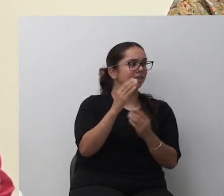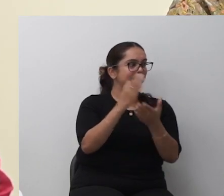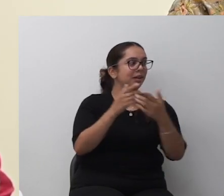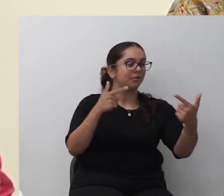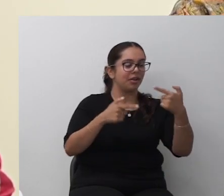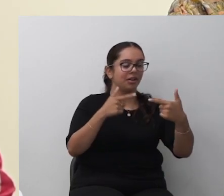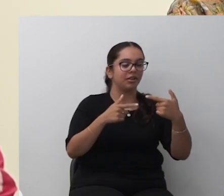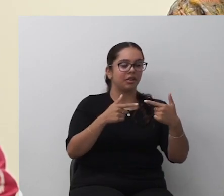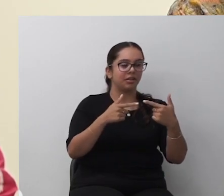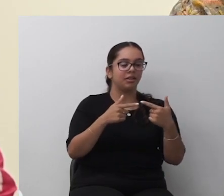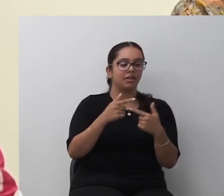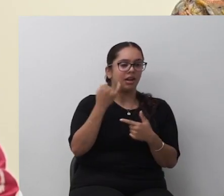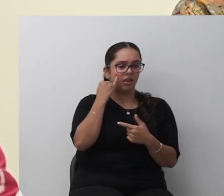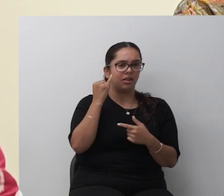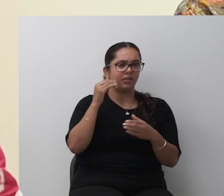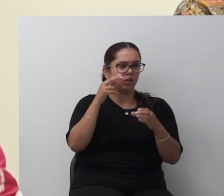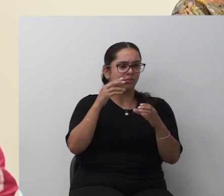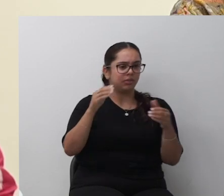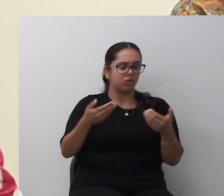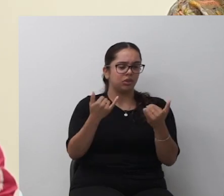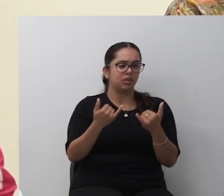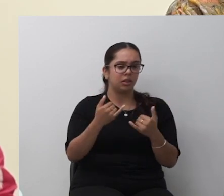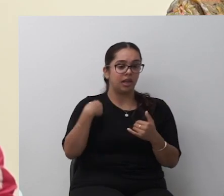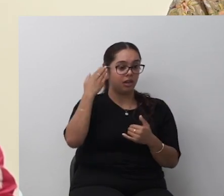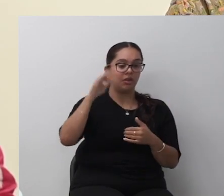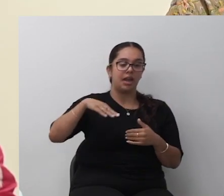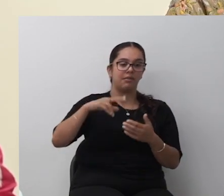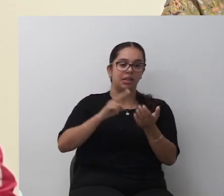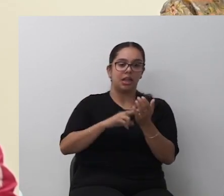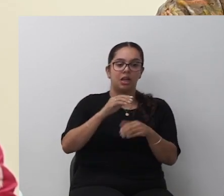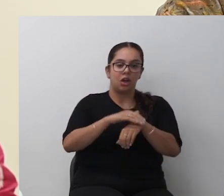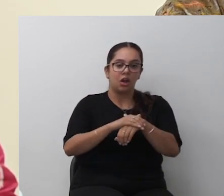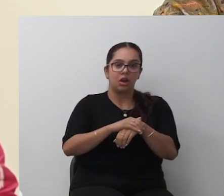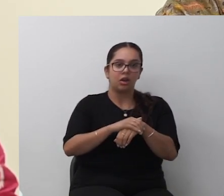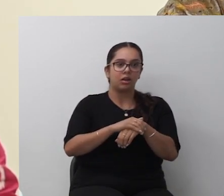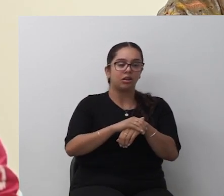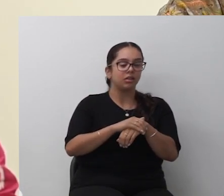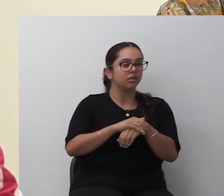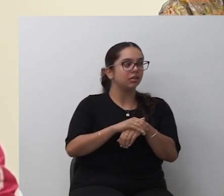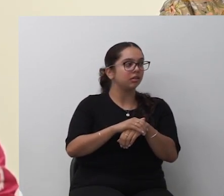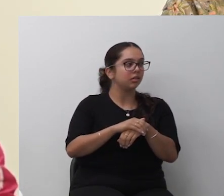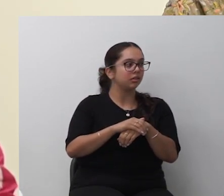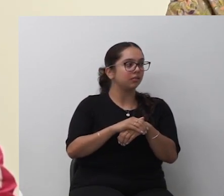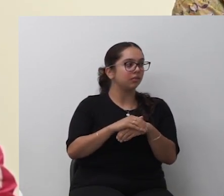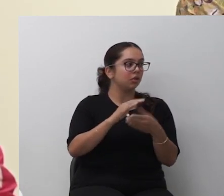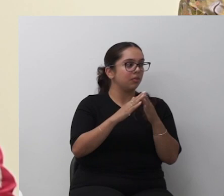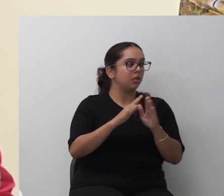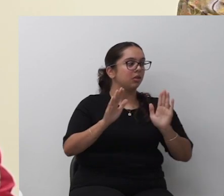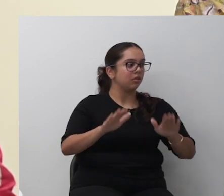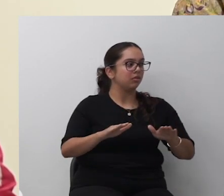that introduced, and I'm not sure if he signed on, but I also know he has not signed on to the Peace on the Korean Peninsula Act, which has